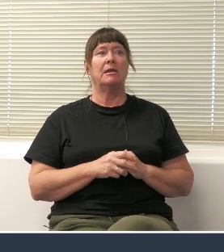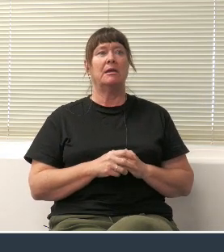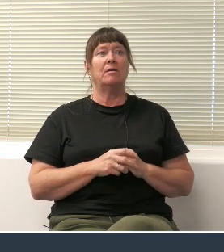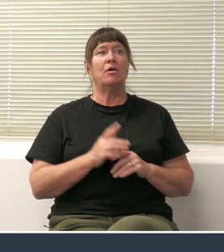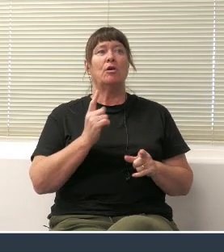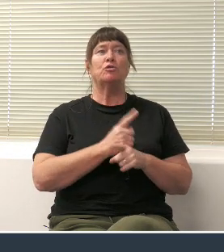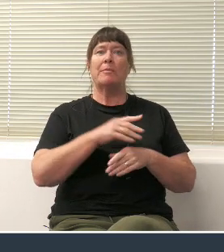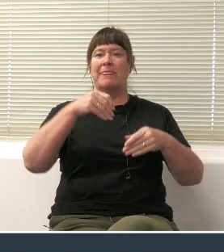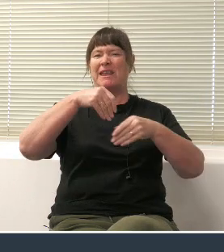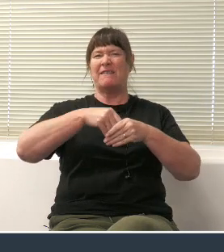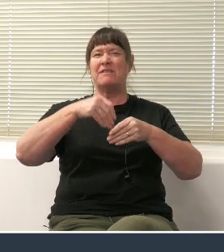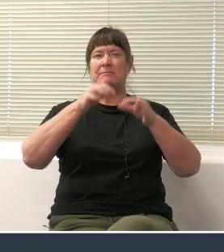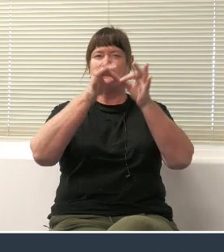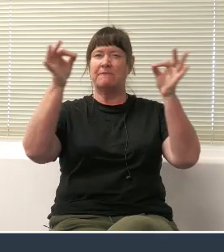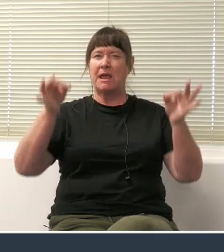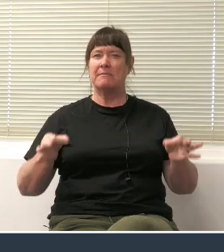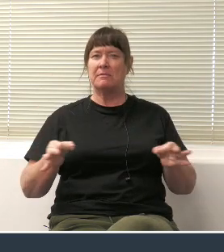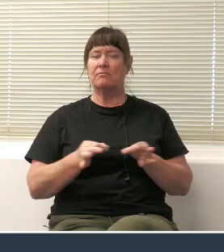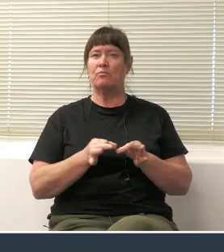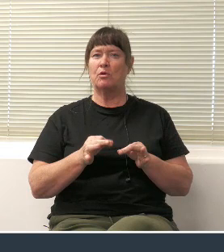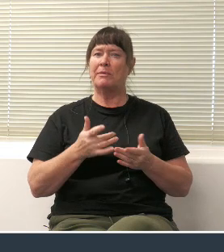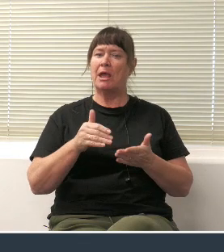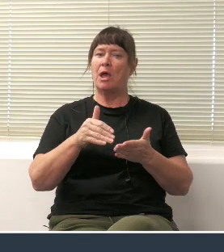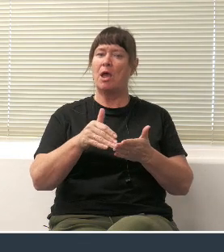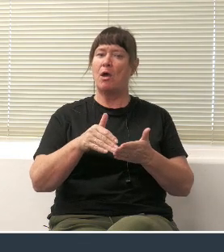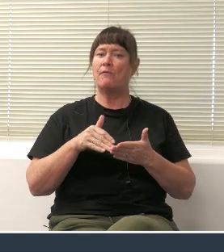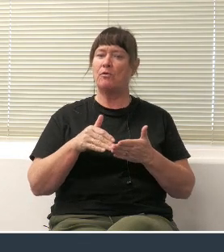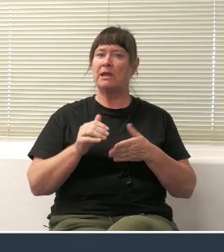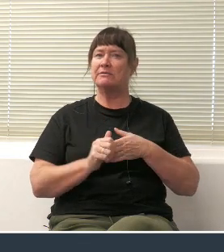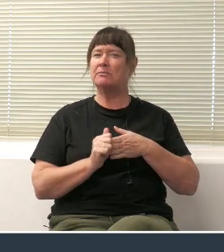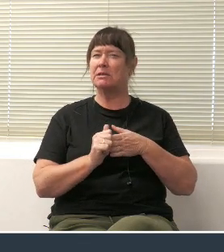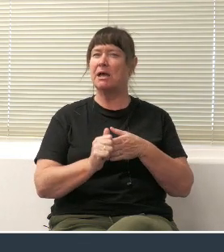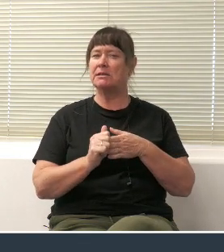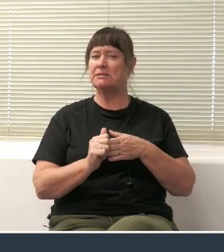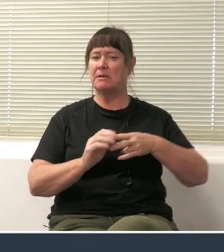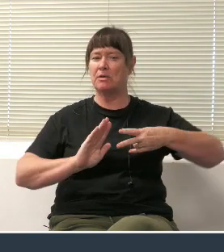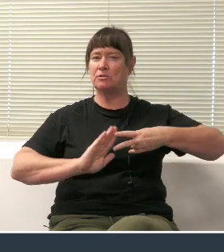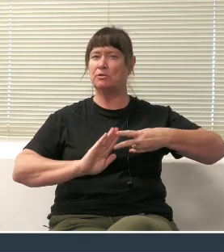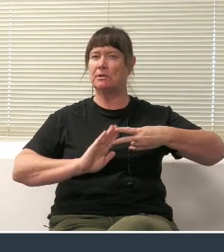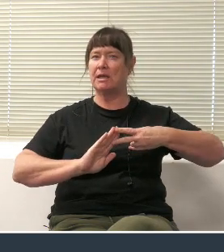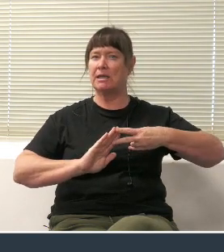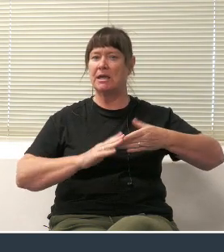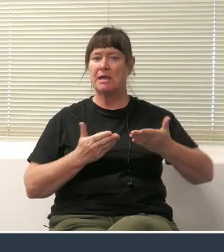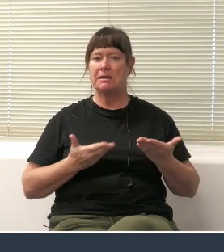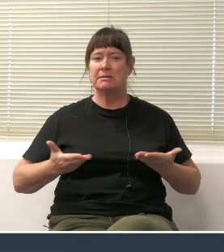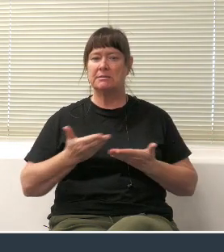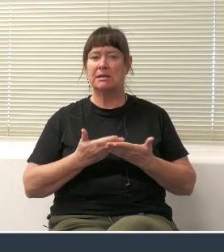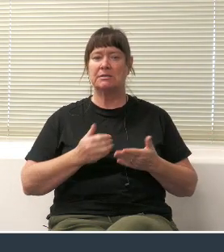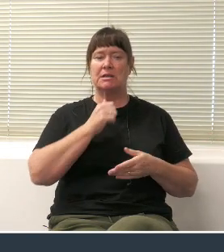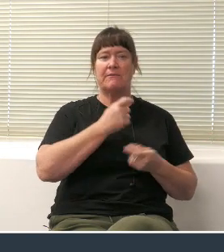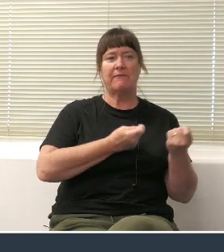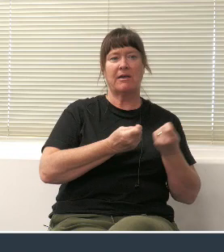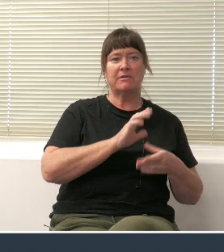that investment framework, would it be helpful to have some guidance around those two key discussion points around having governance involvement